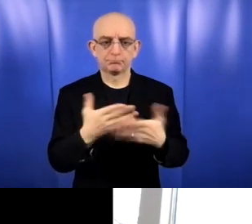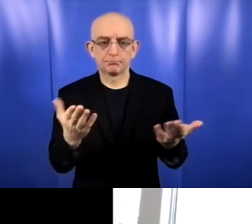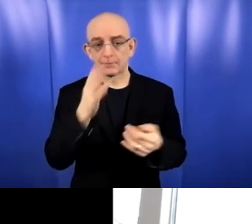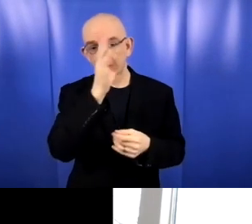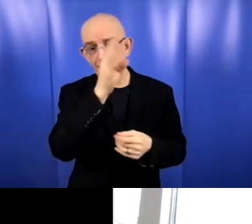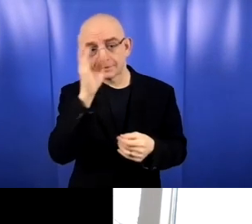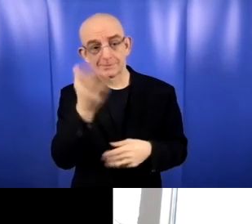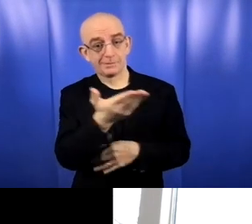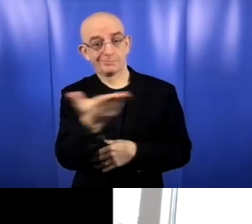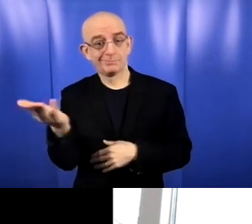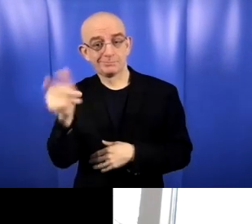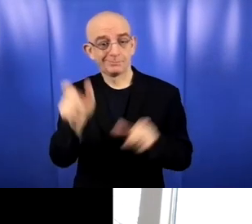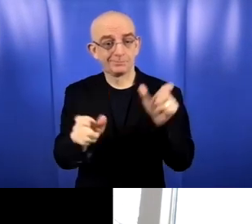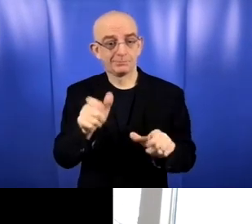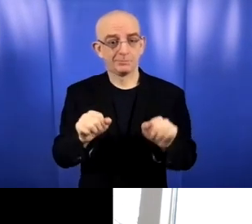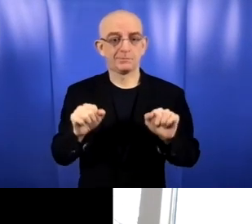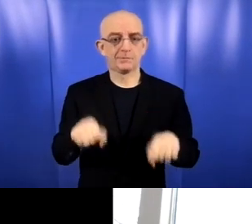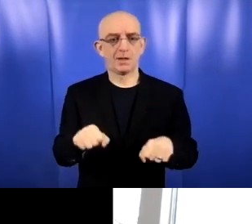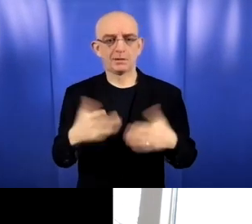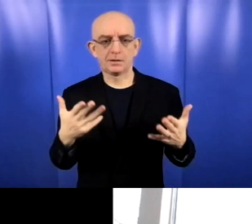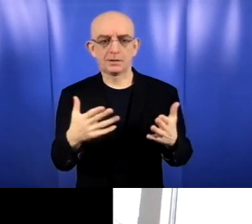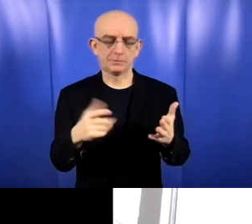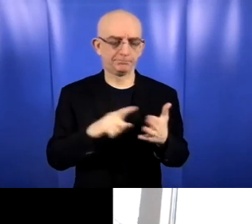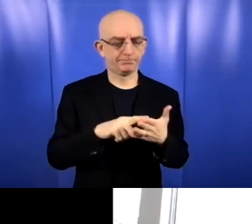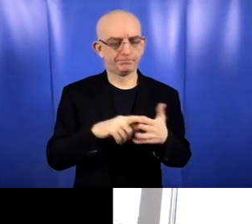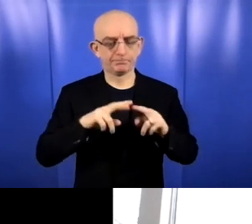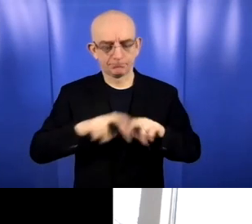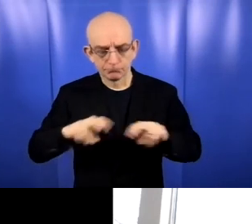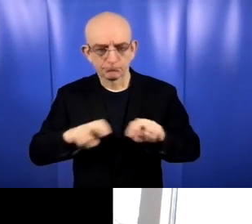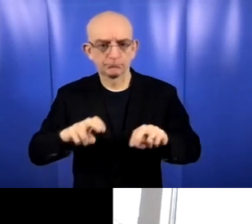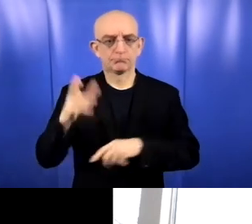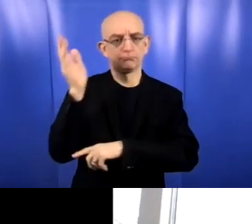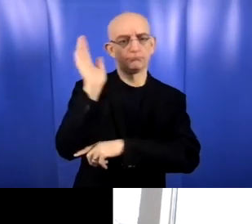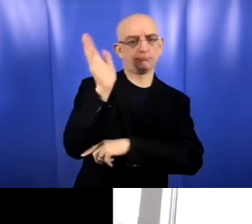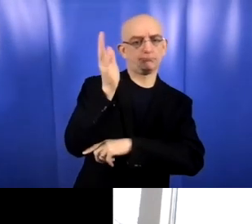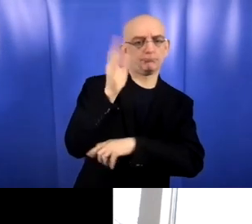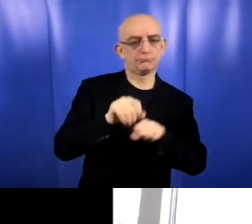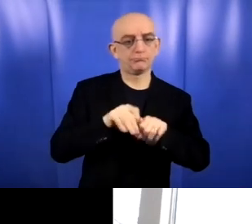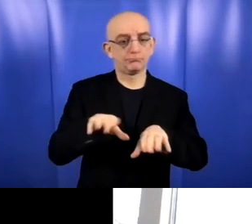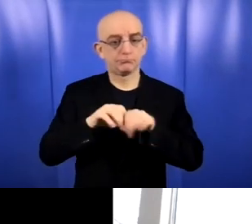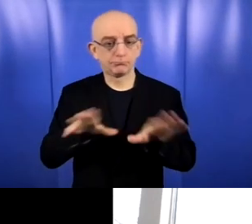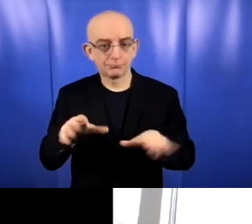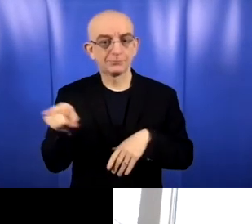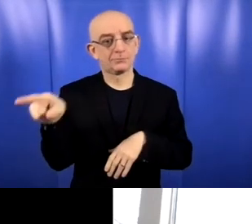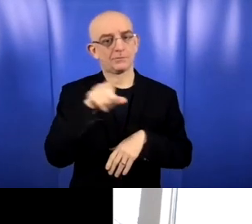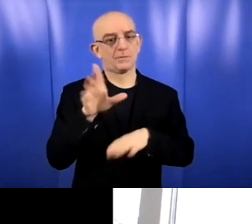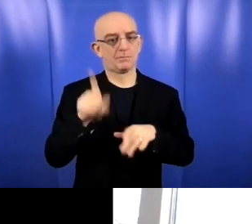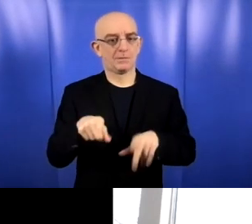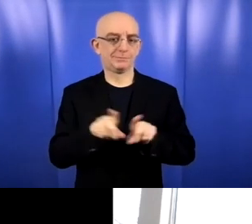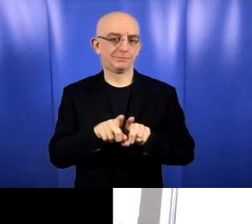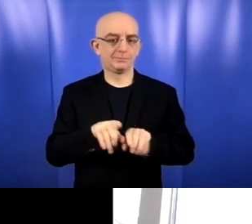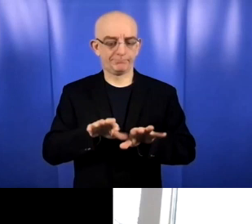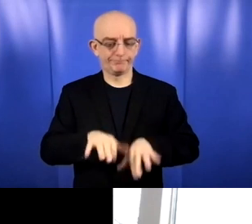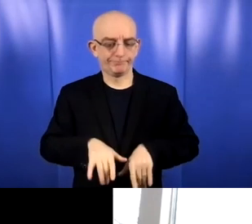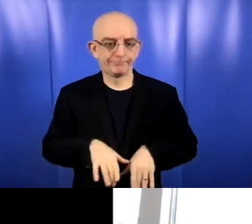job. Okay, so while UNHCR is there and carrying out all this protection,